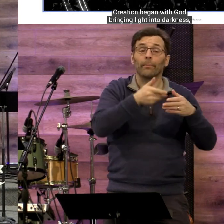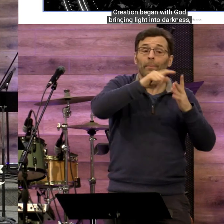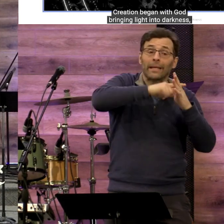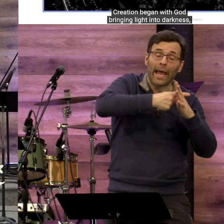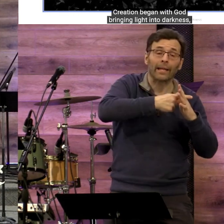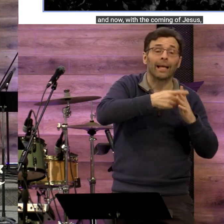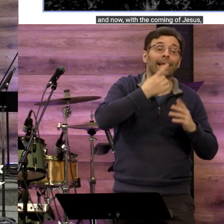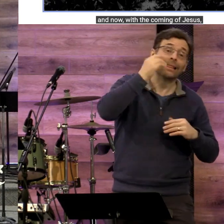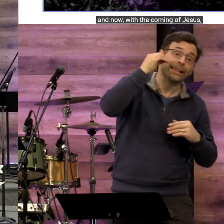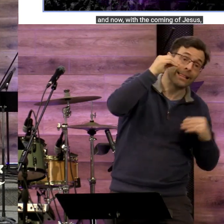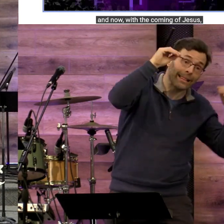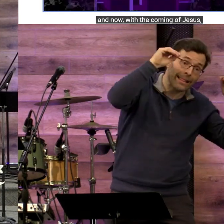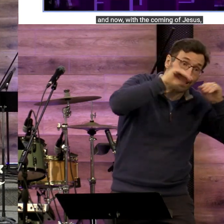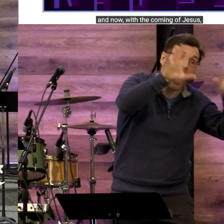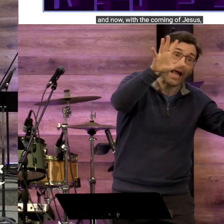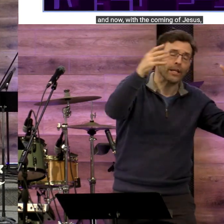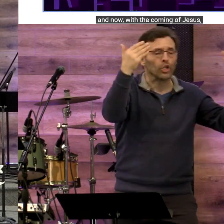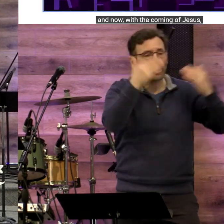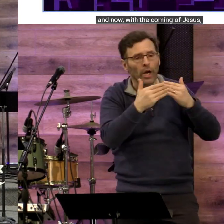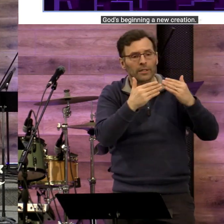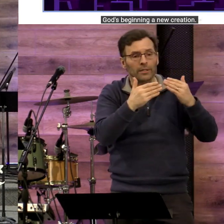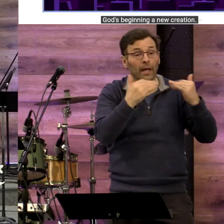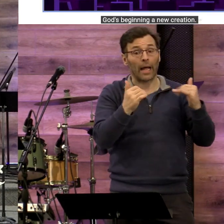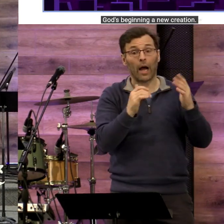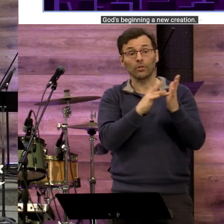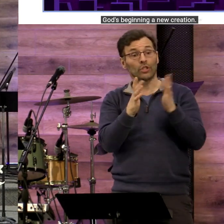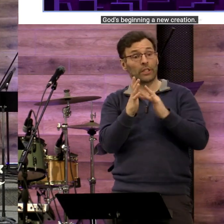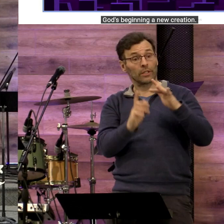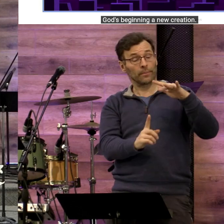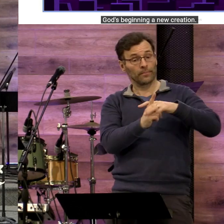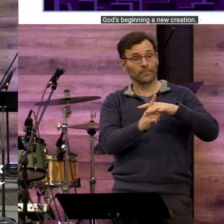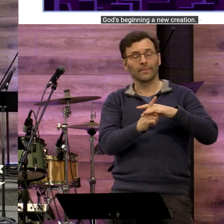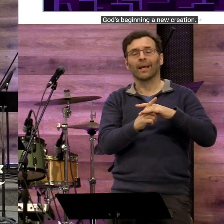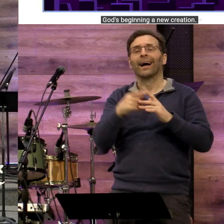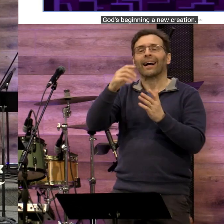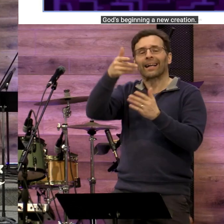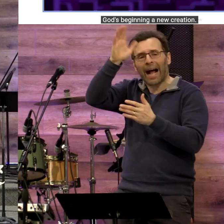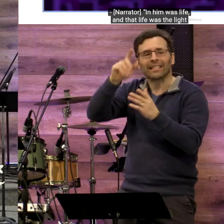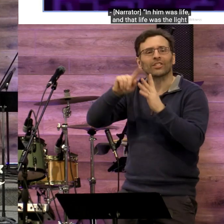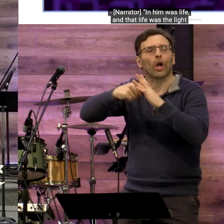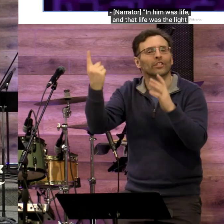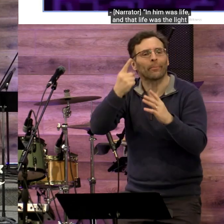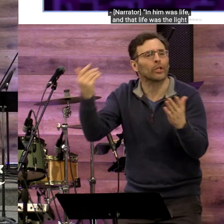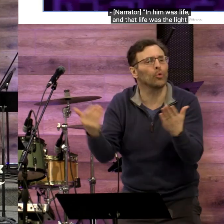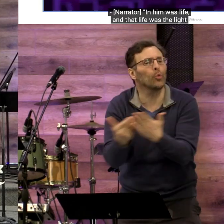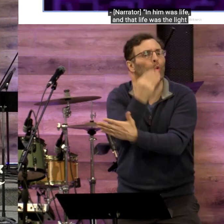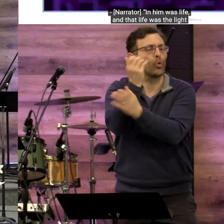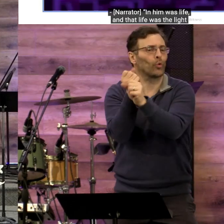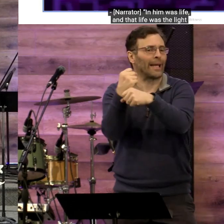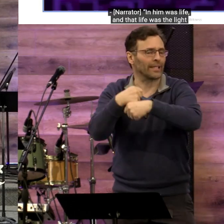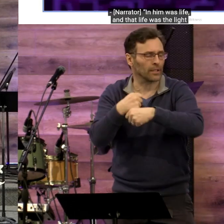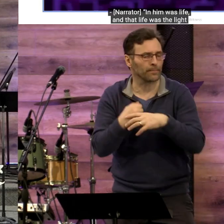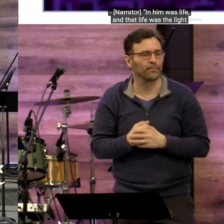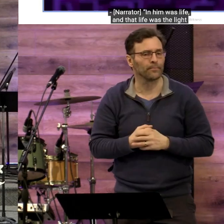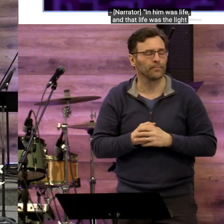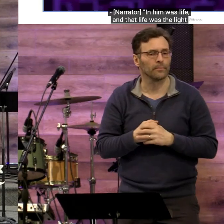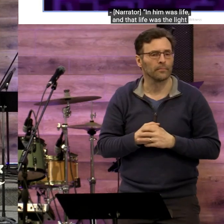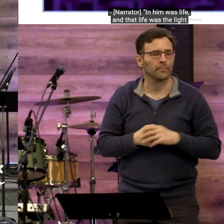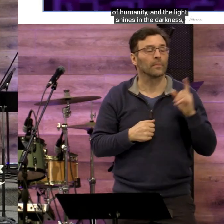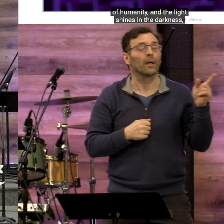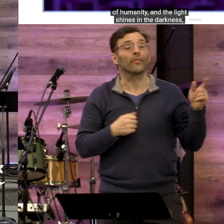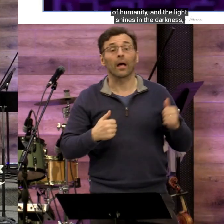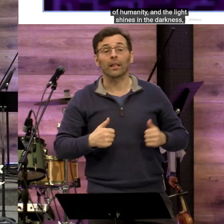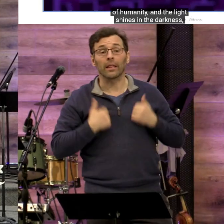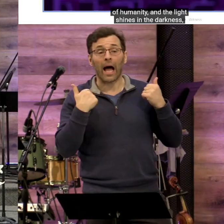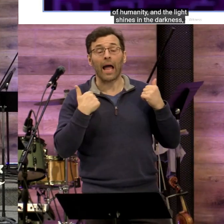into darkness, and now, with the coming of Jesus, God's beginning a new creation. In him was life, and that life was the